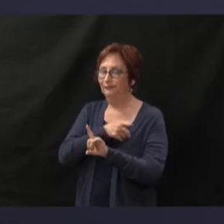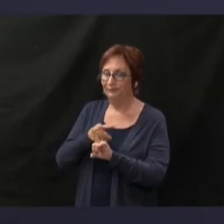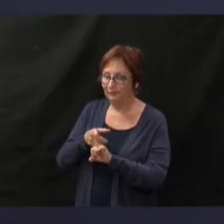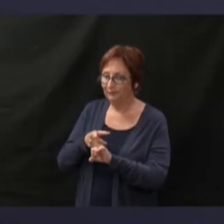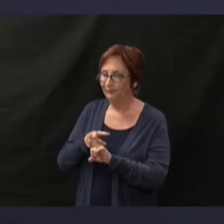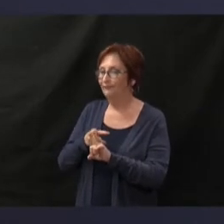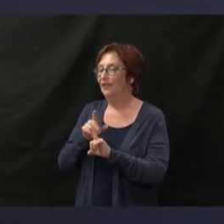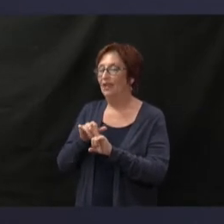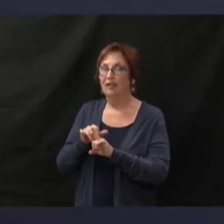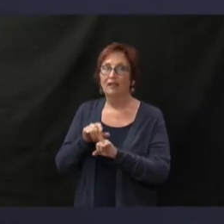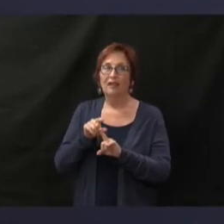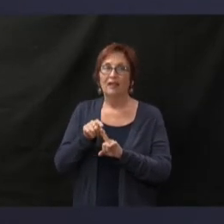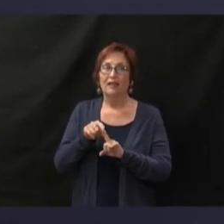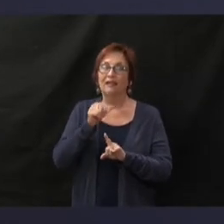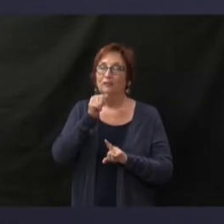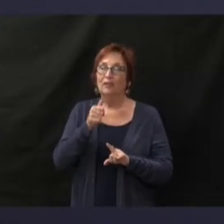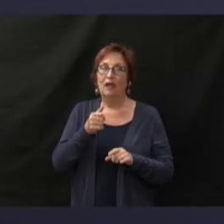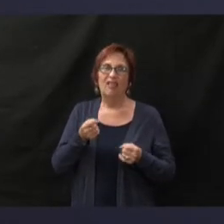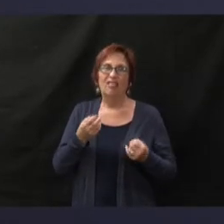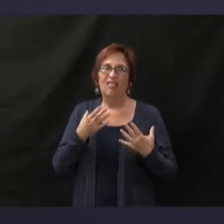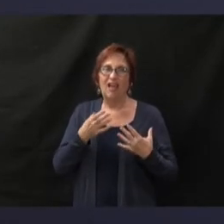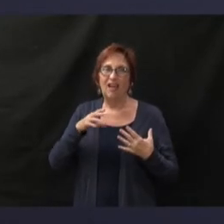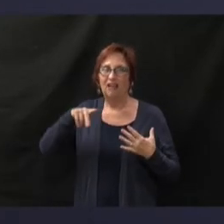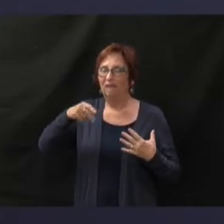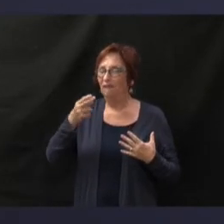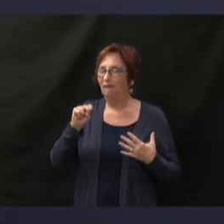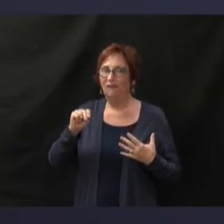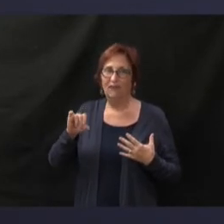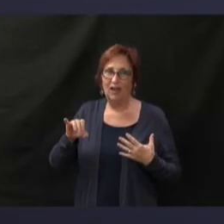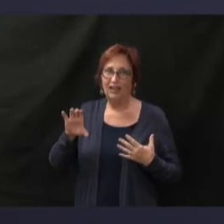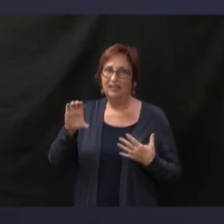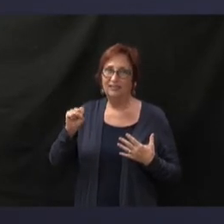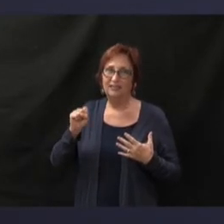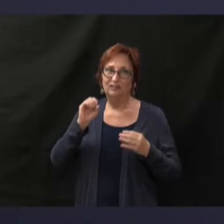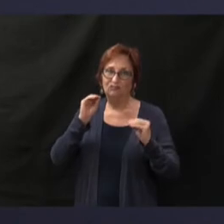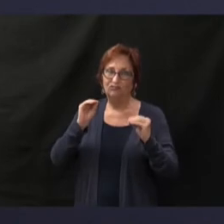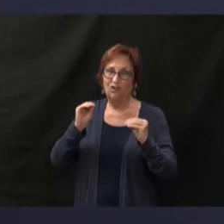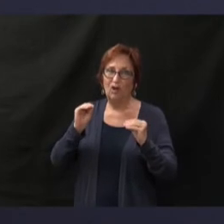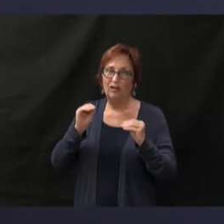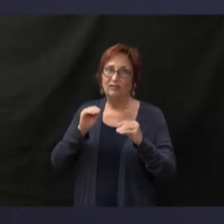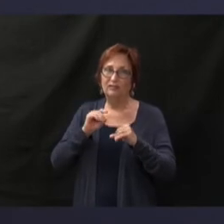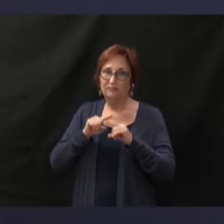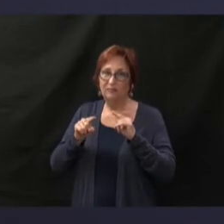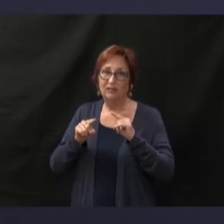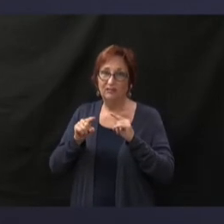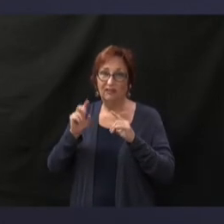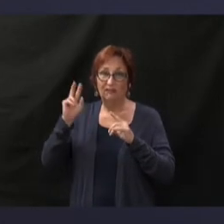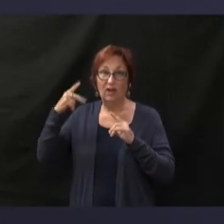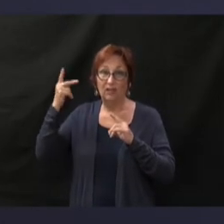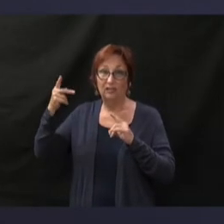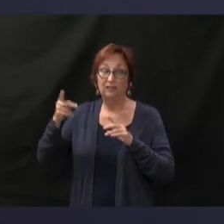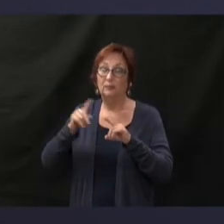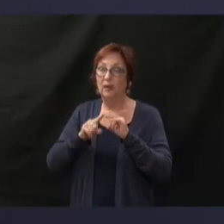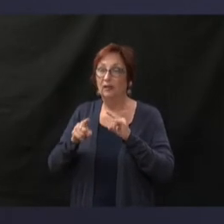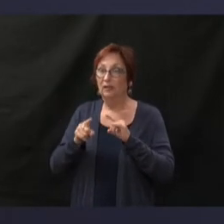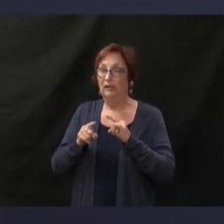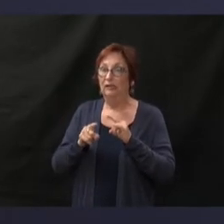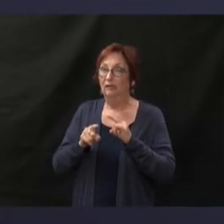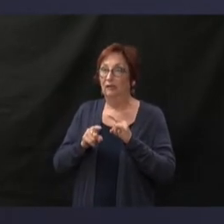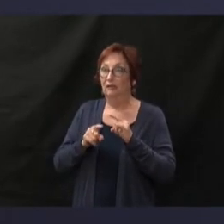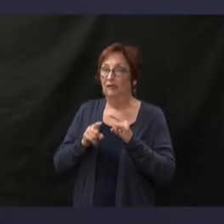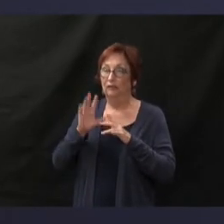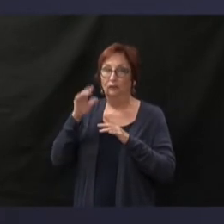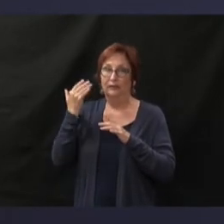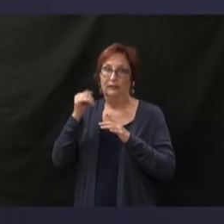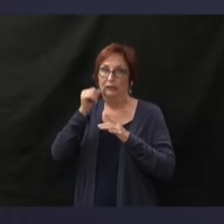Anyway, there wasn't a whole lot of phonics taught, and this is ridiculous that we don't know this, and that is